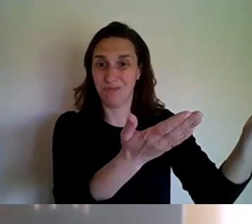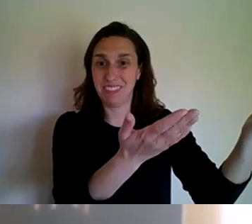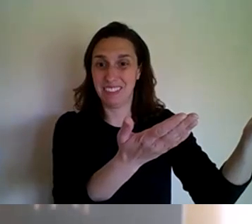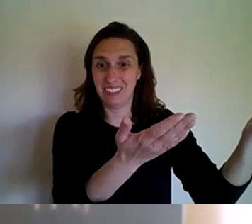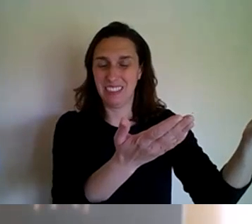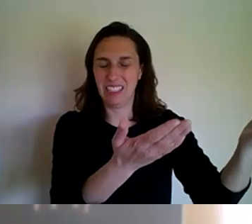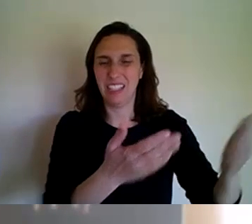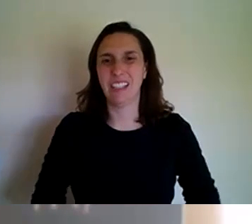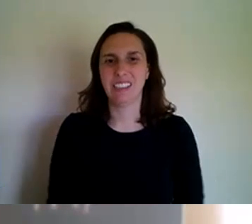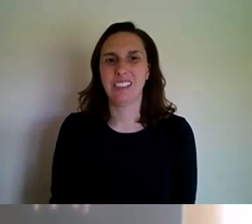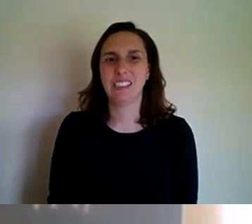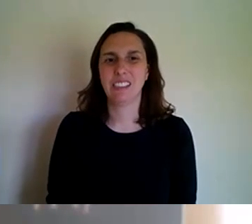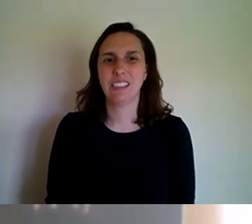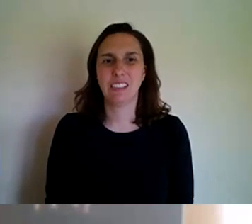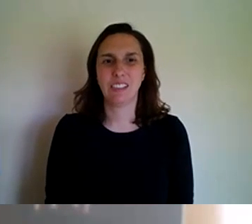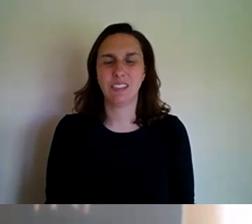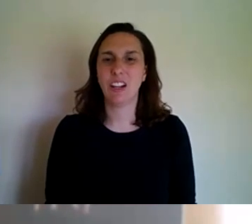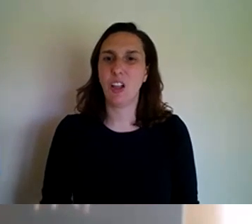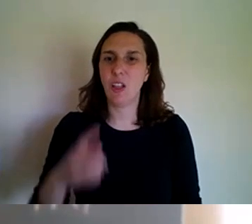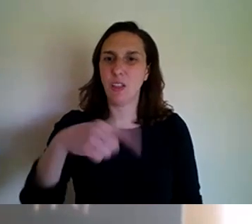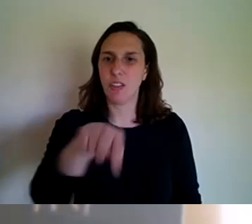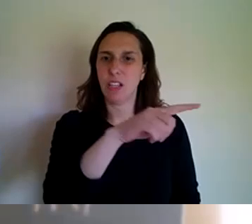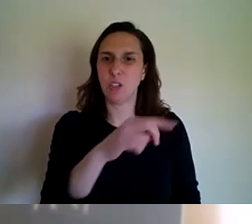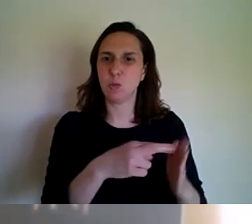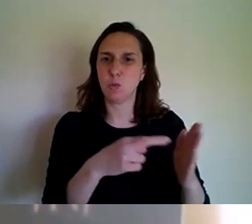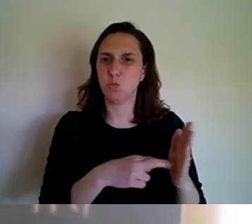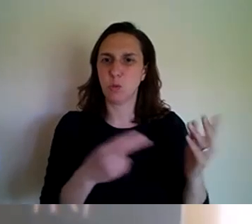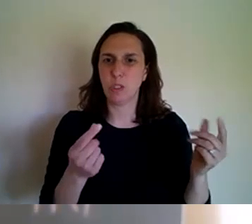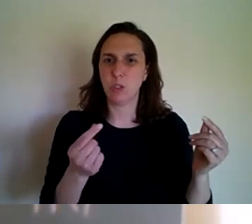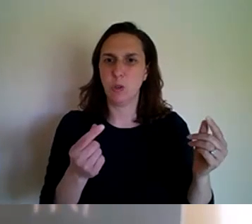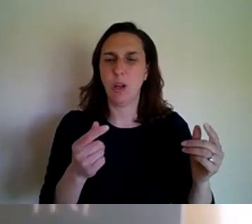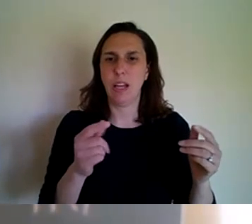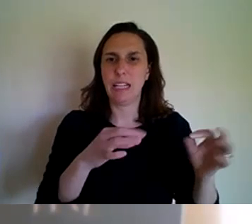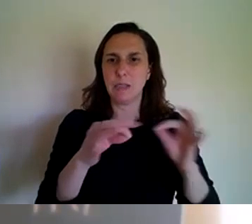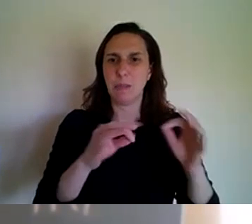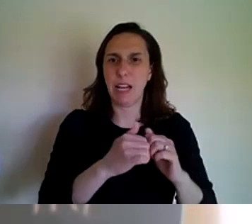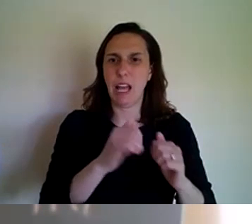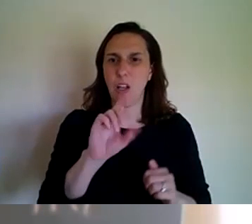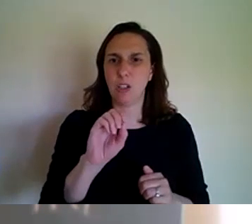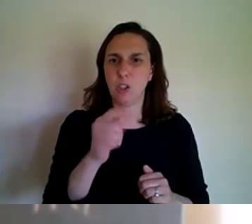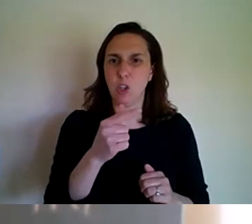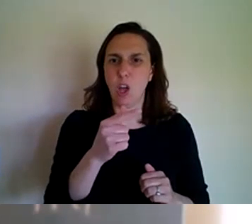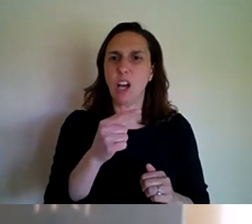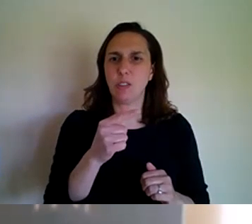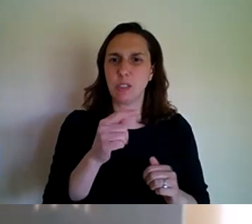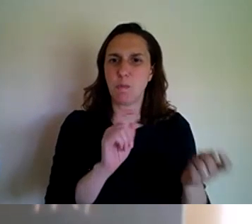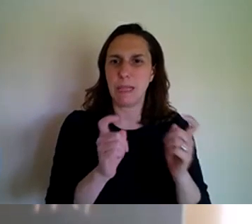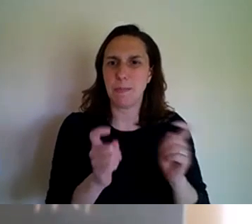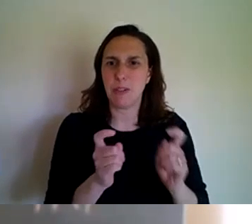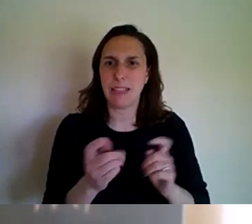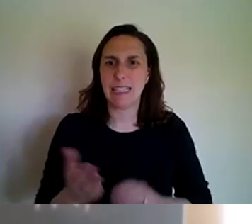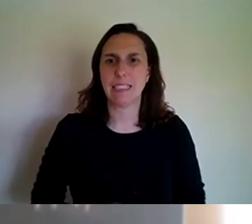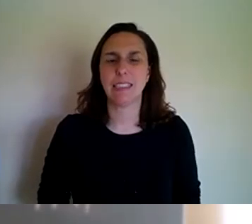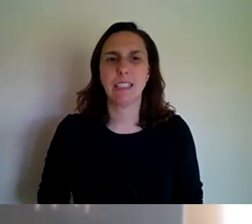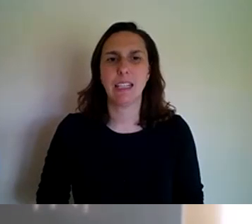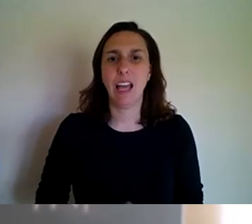That explain how logarithms manipulate. And let's see, we were looking at the logistic